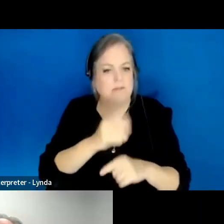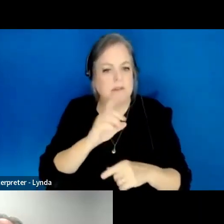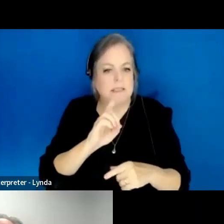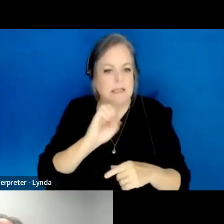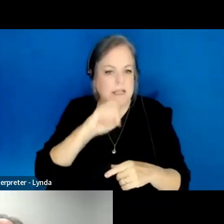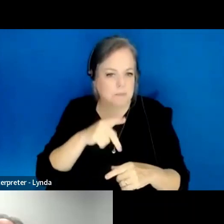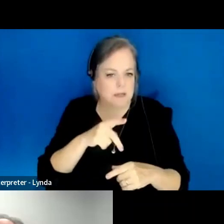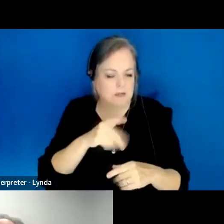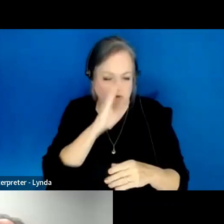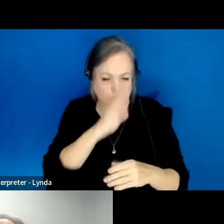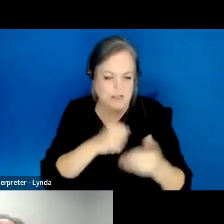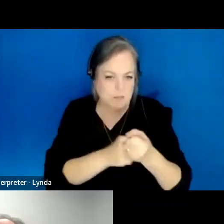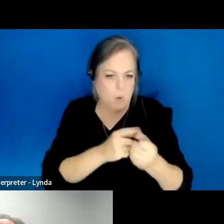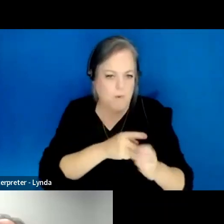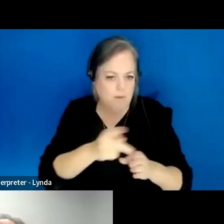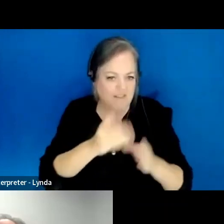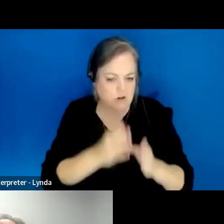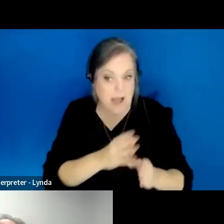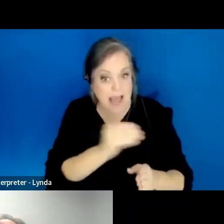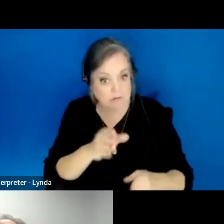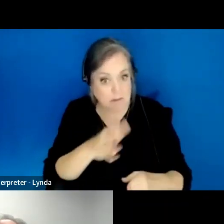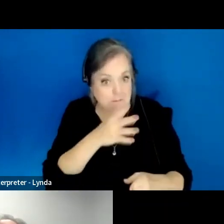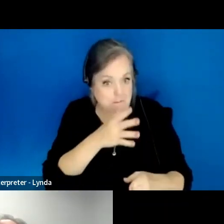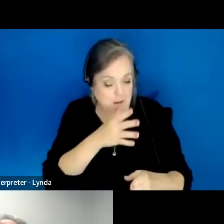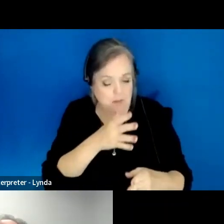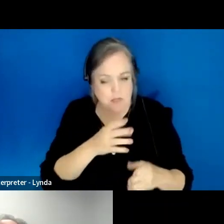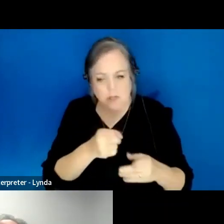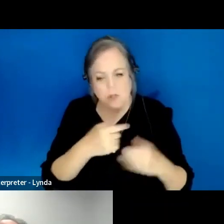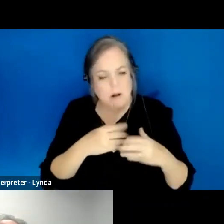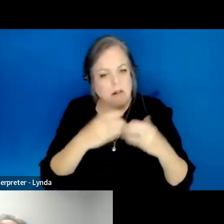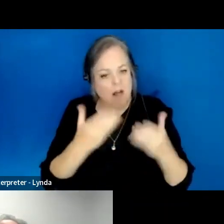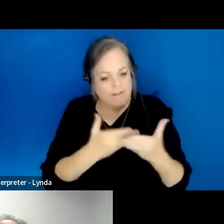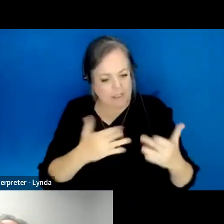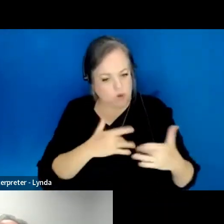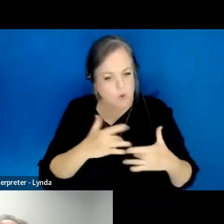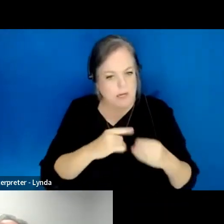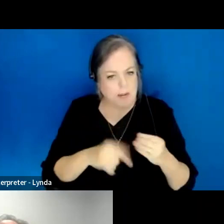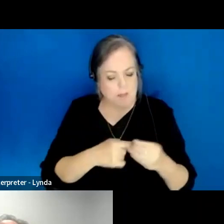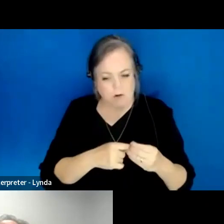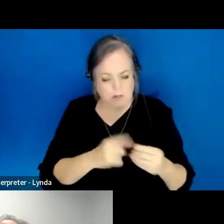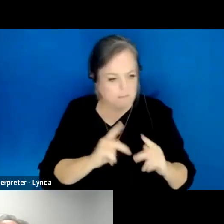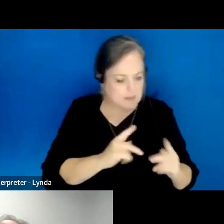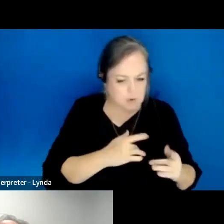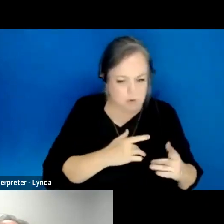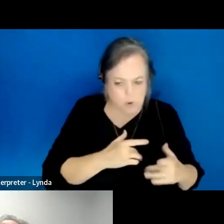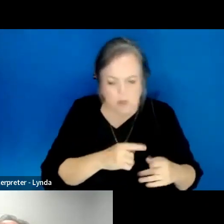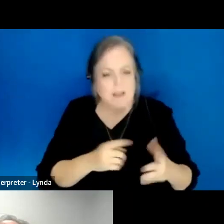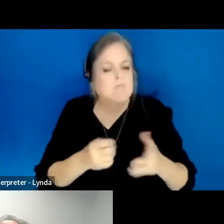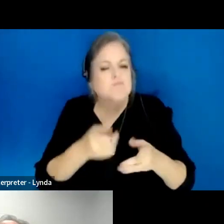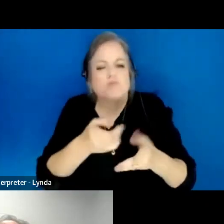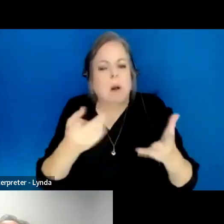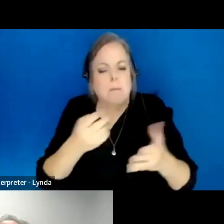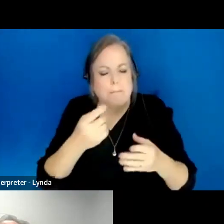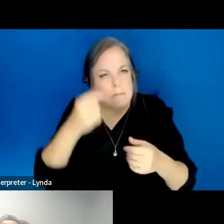also a mom. So you had lots of things to worry about, right? People to worry about. How about you? A memorable moment during the